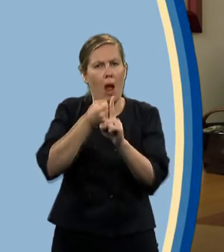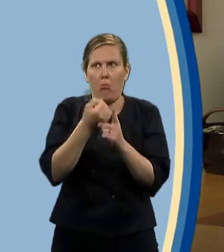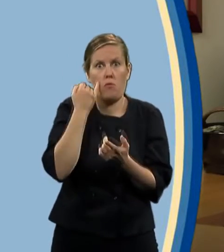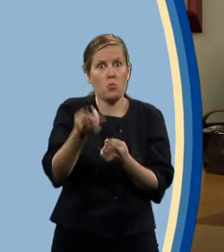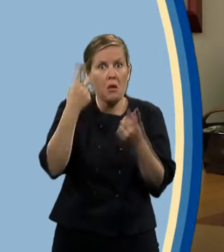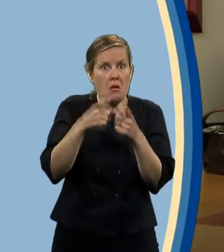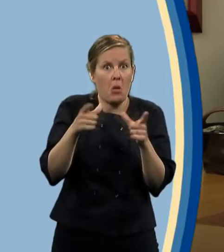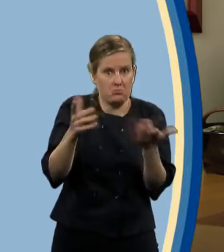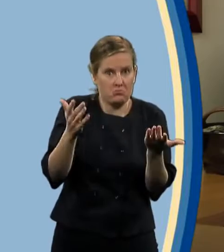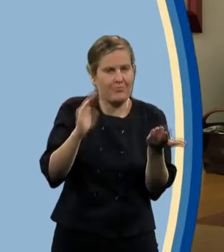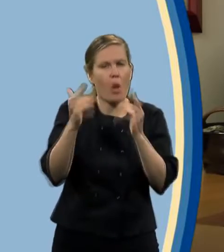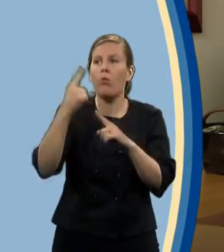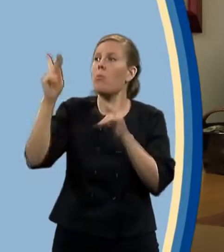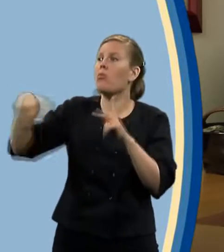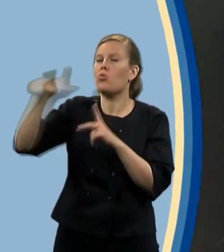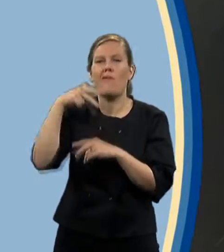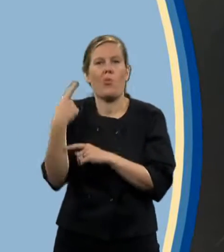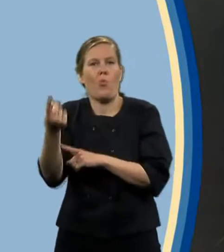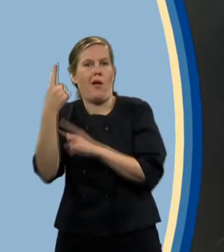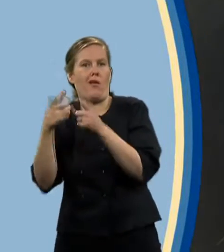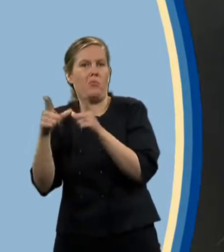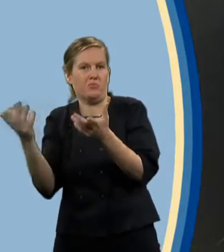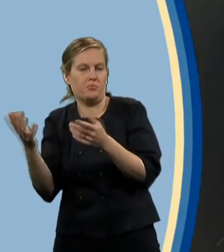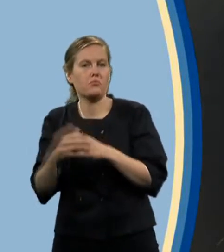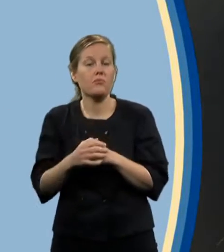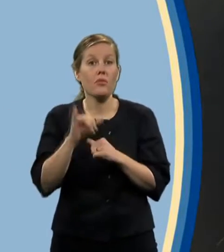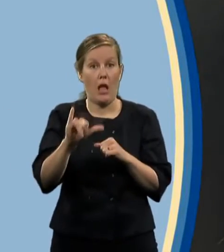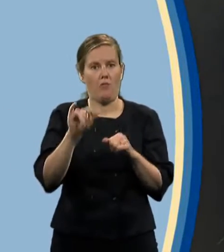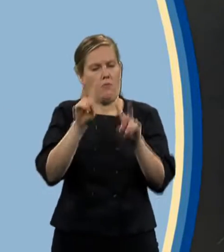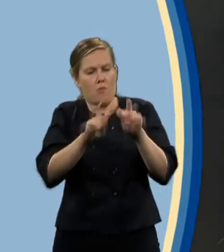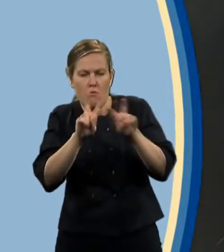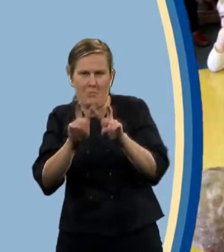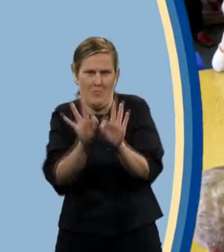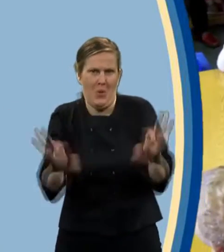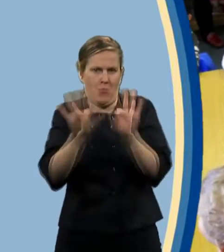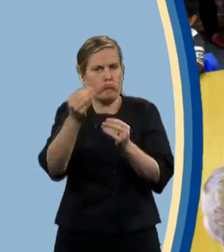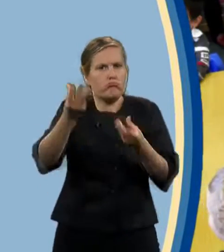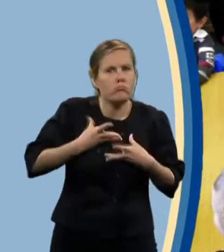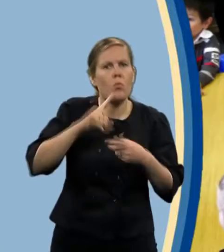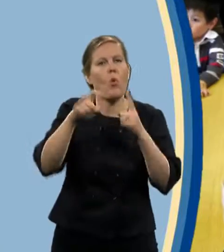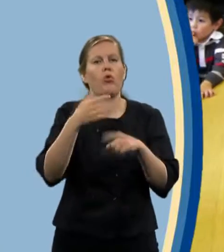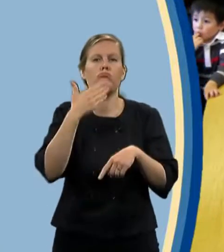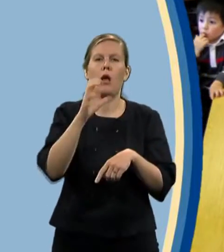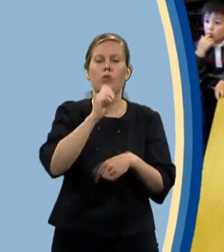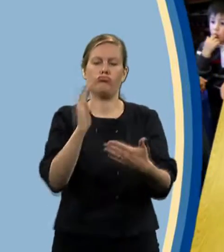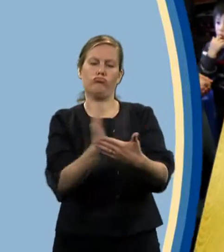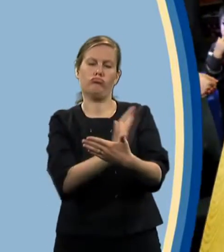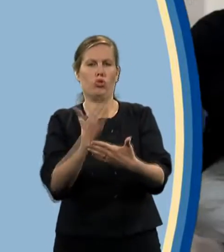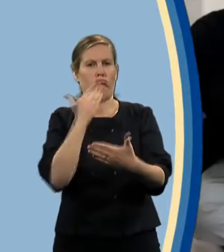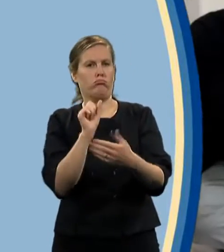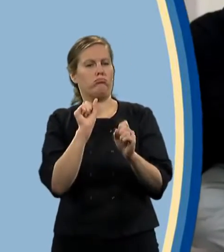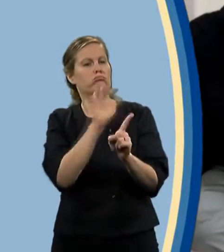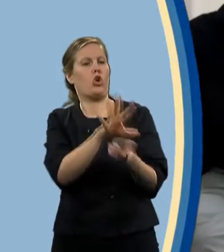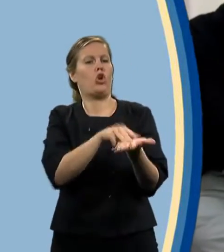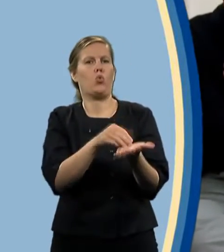2 languages as opposed to 1 language. And that provides very important insights into the timing of exposure to